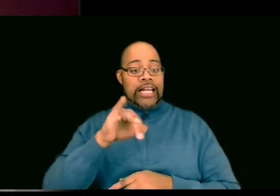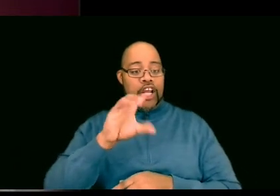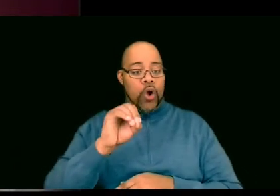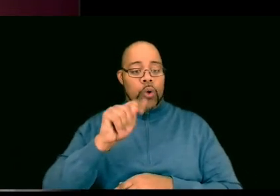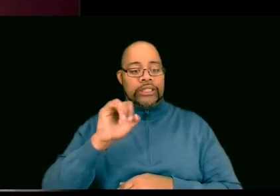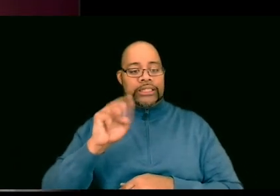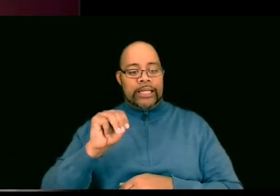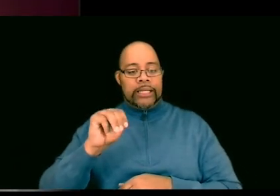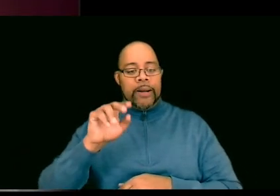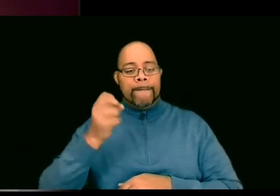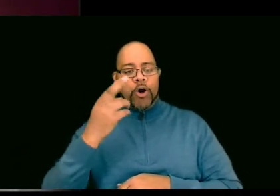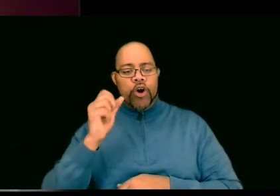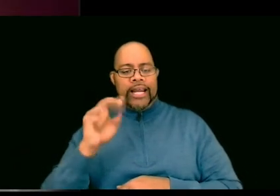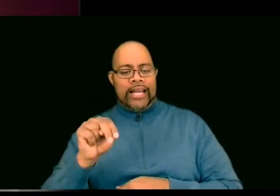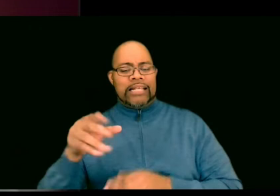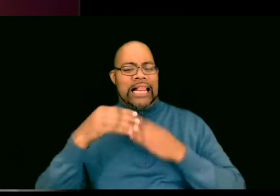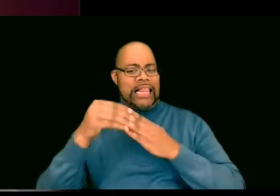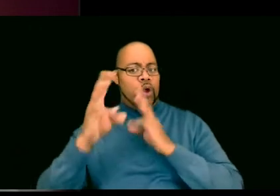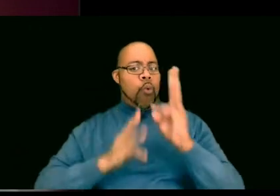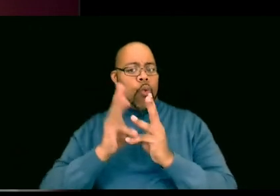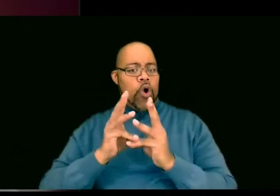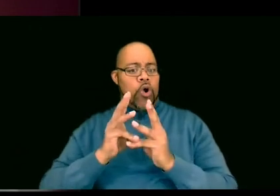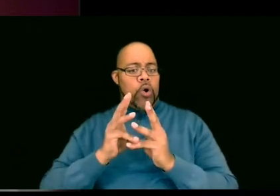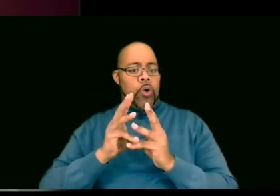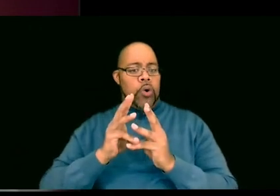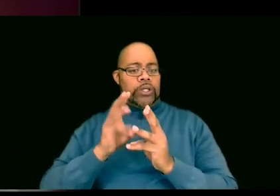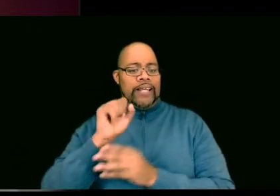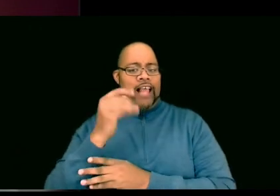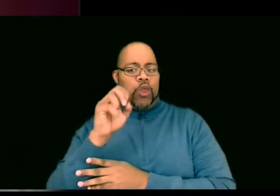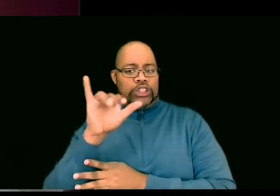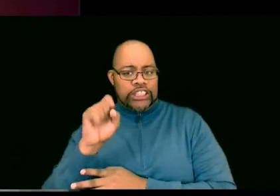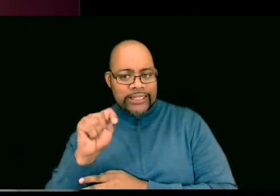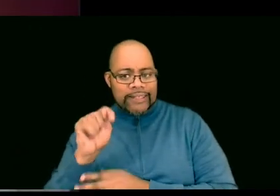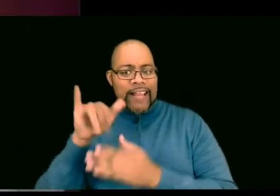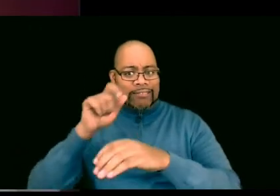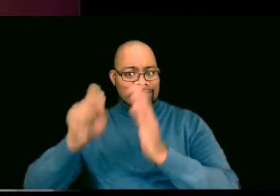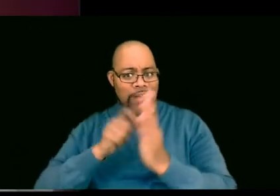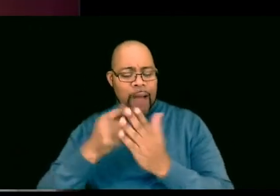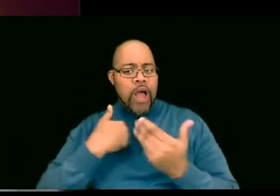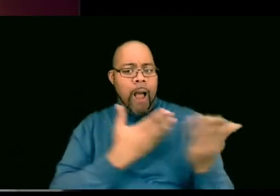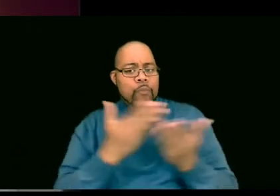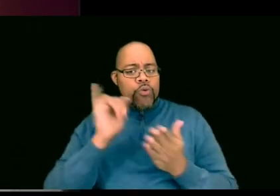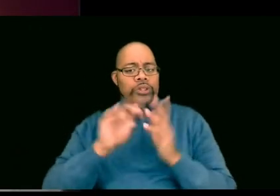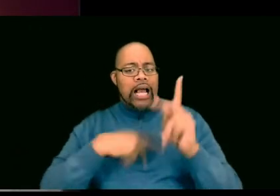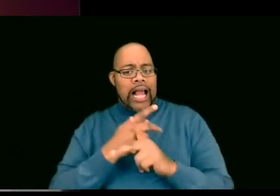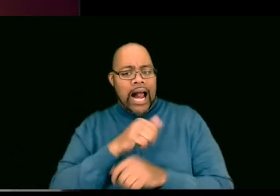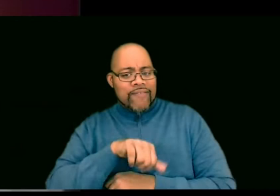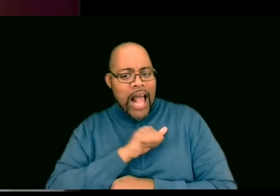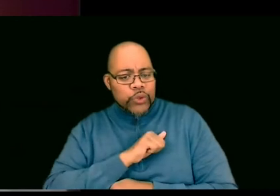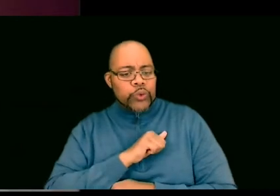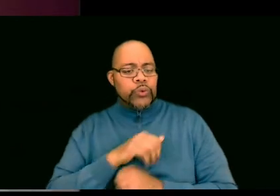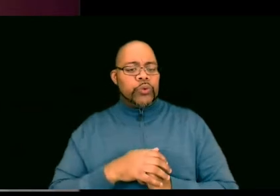Nico Tinbergen. Was a leading world ethologist at that time. And so I brought these kinds